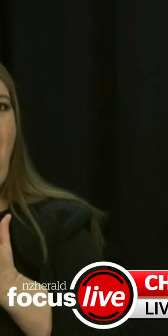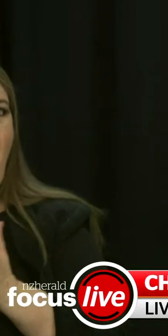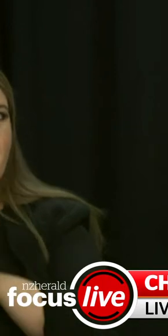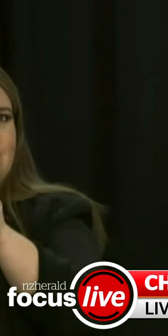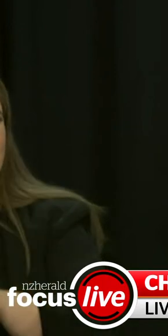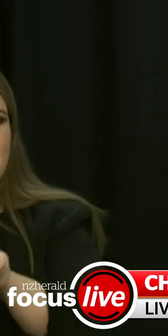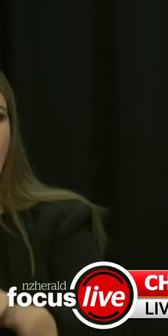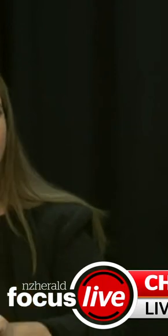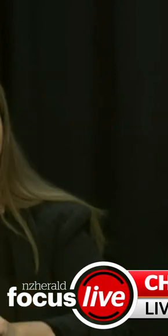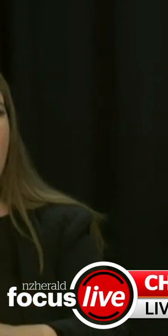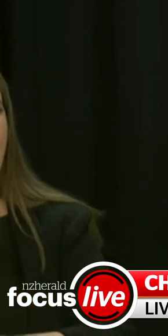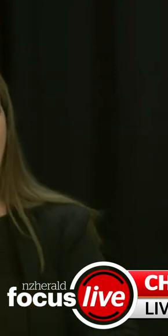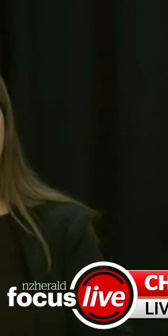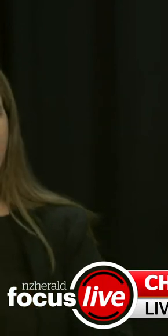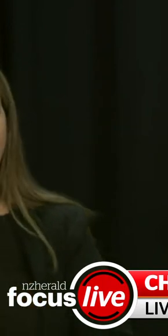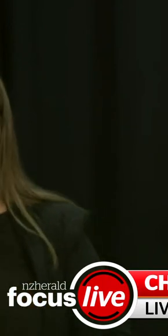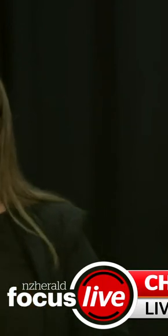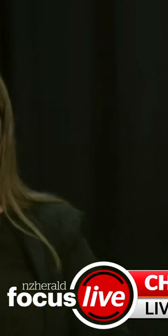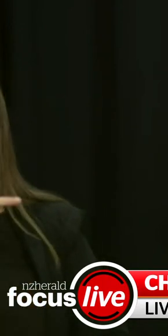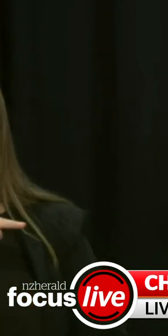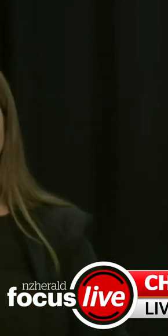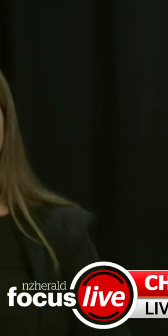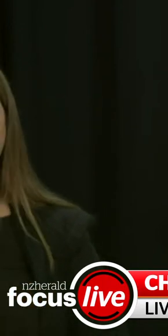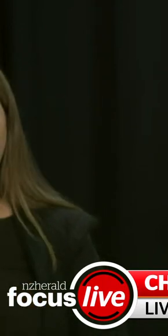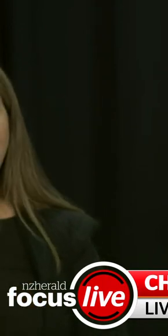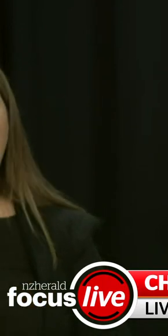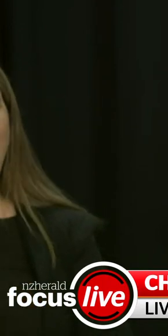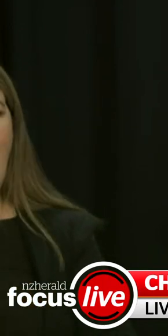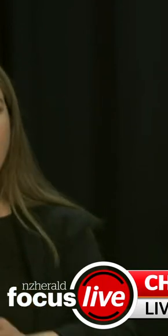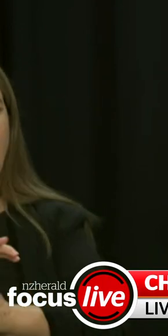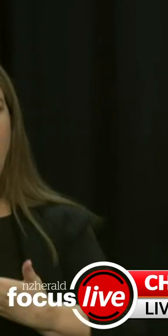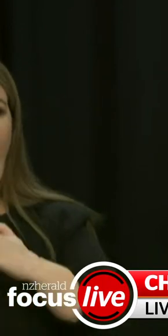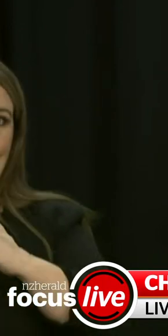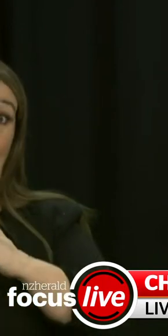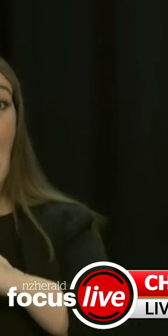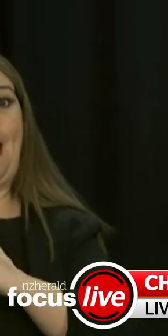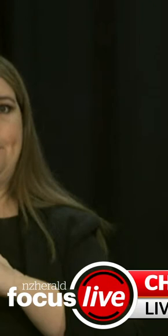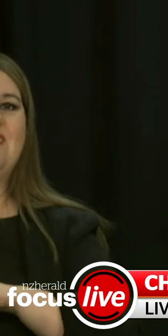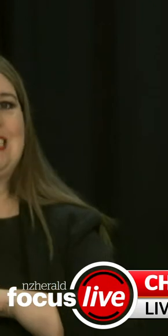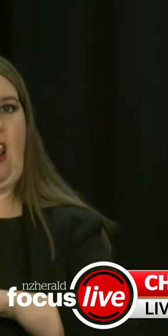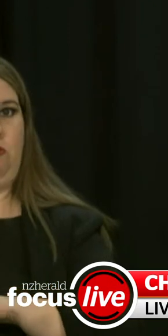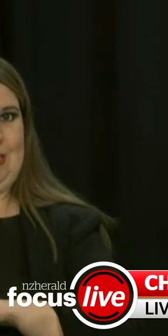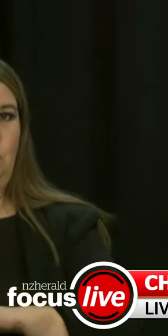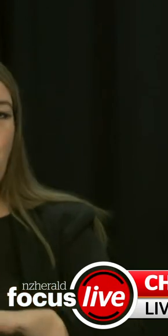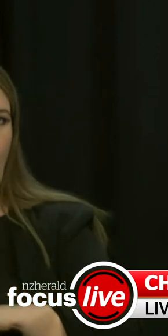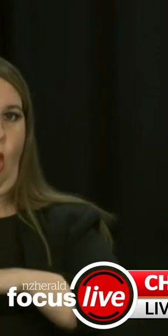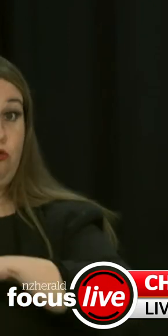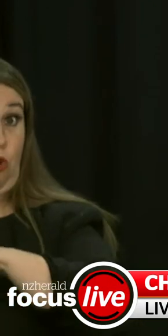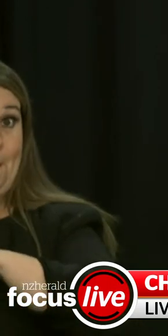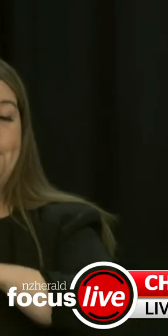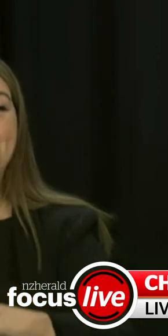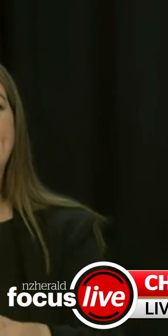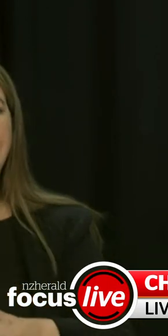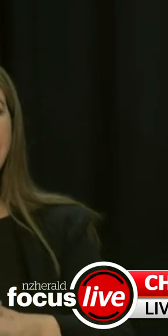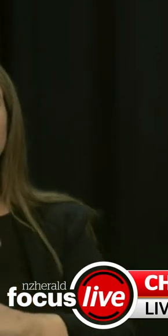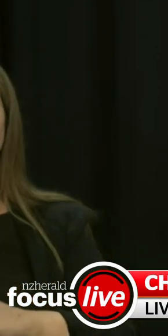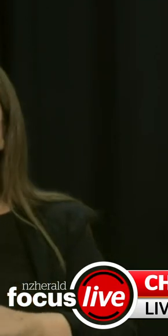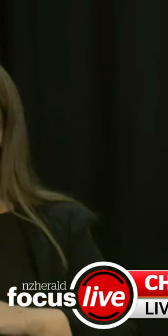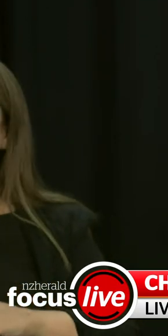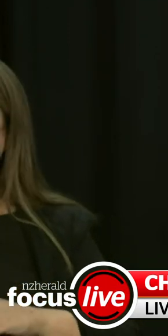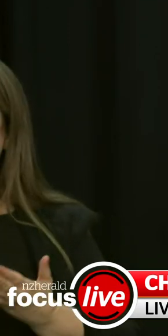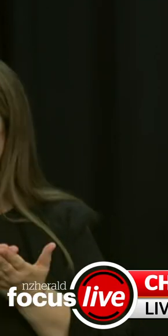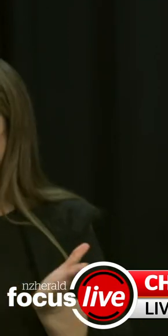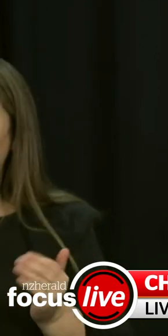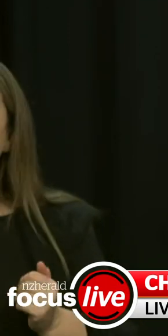and $15,000 a year. It means 90% of NZDF personnel will be paid at or close